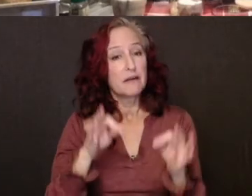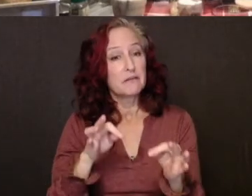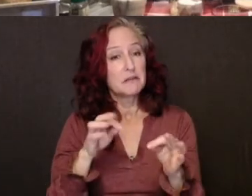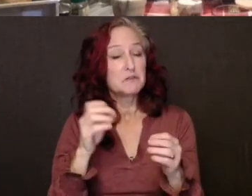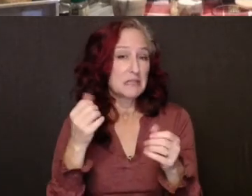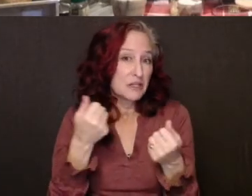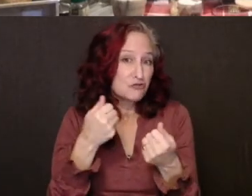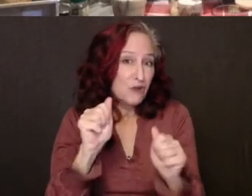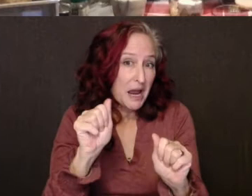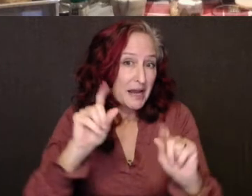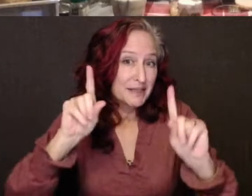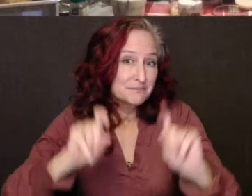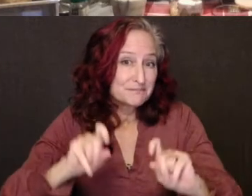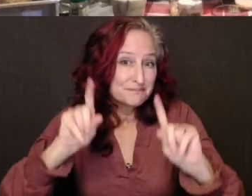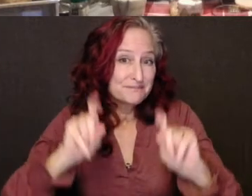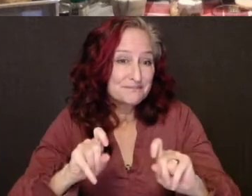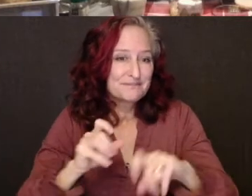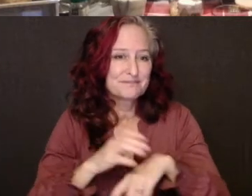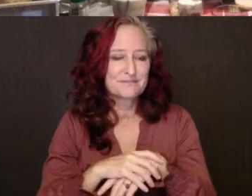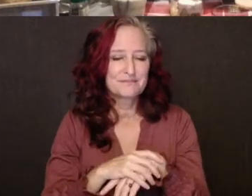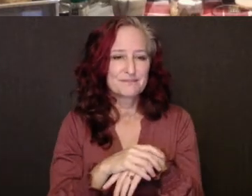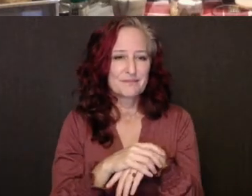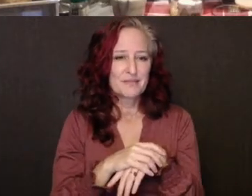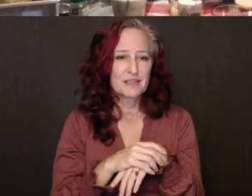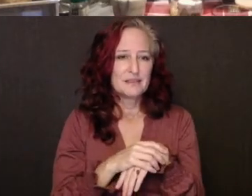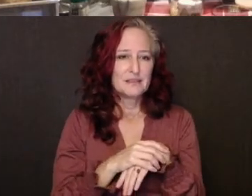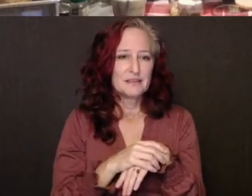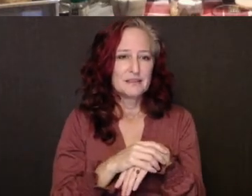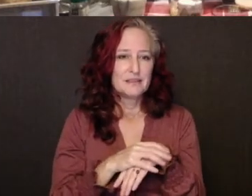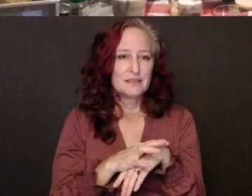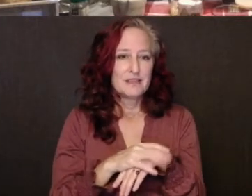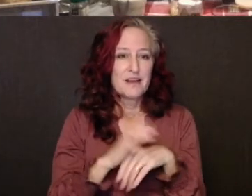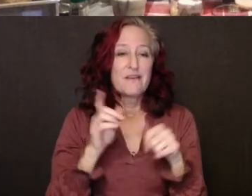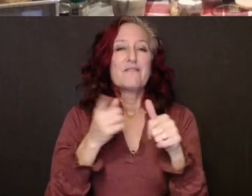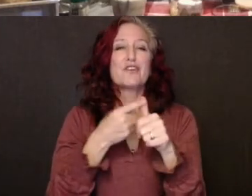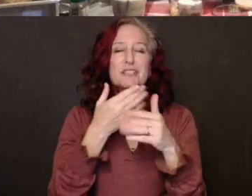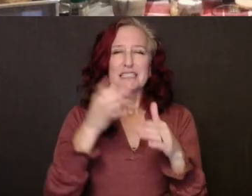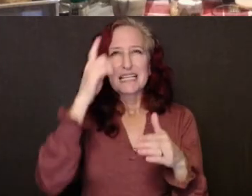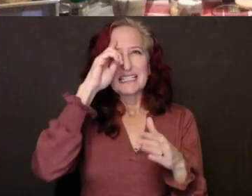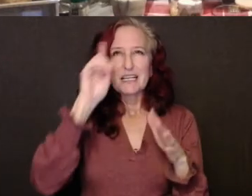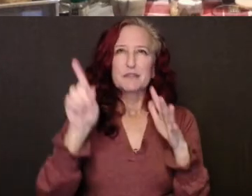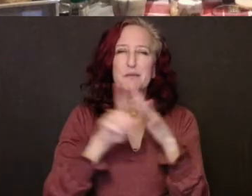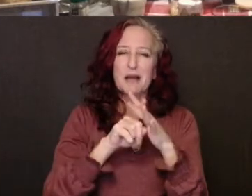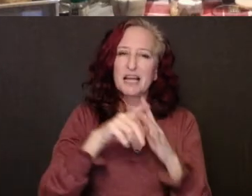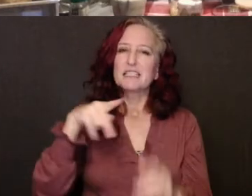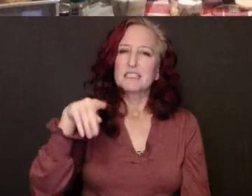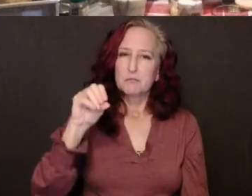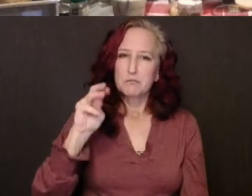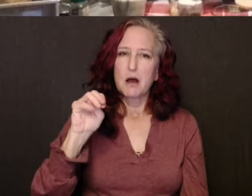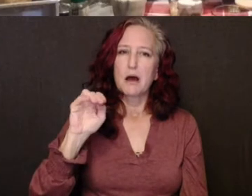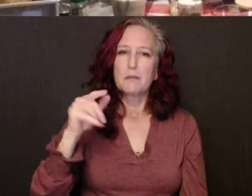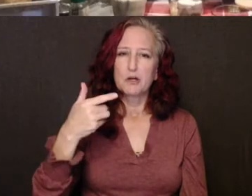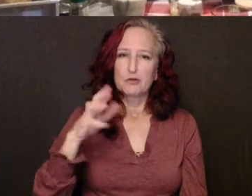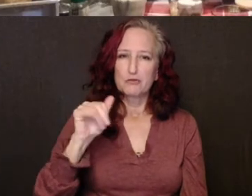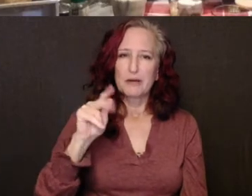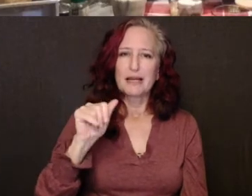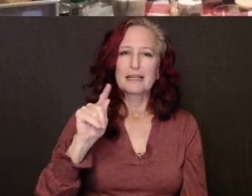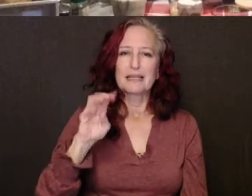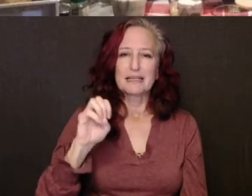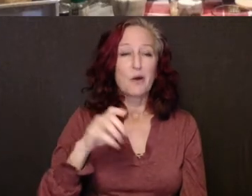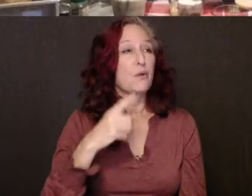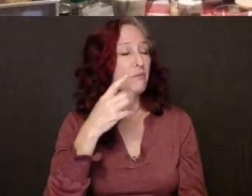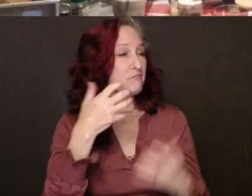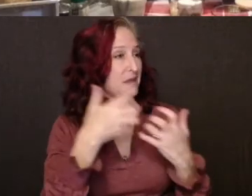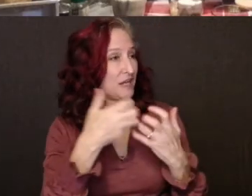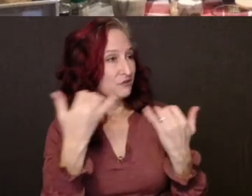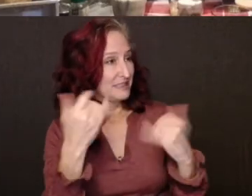be nice. Yeah. Yeah, I think that might be nice. Maybe like apple, could work. I don't